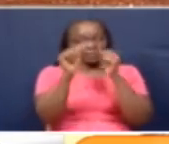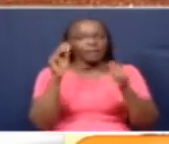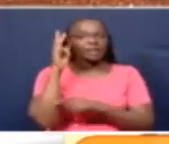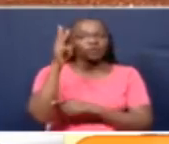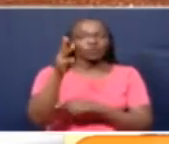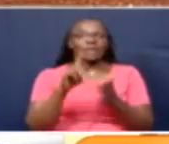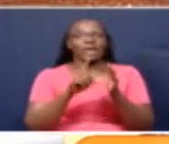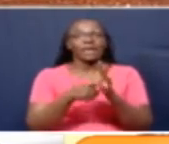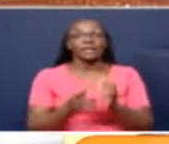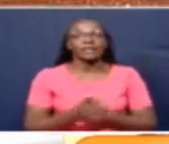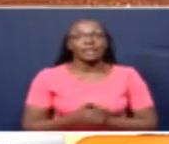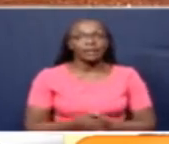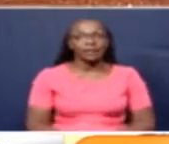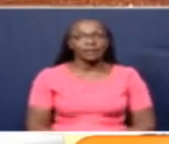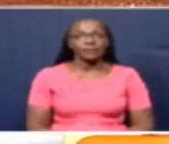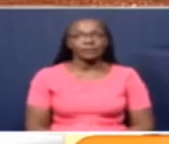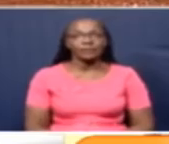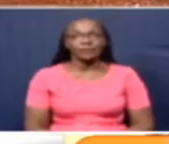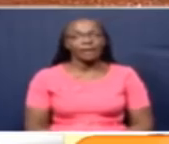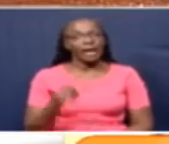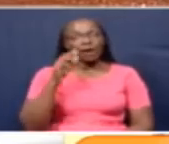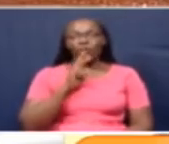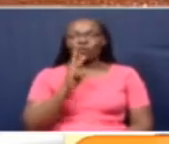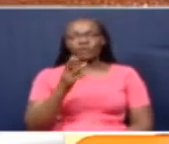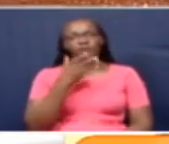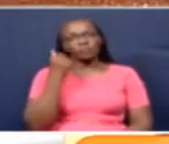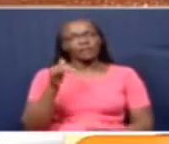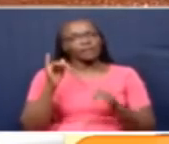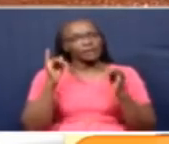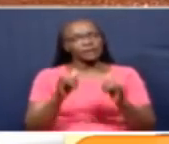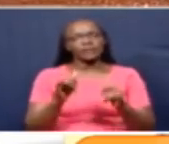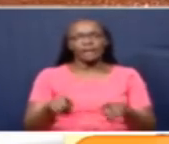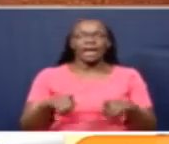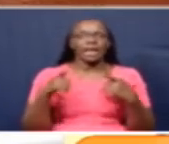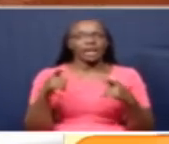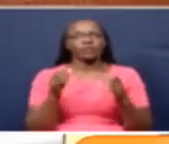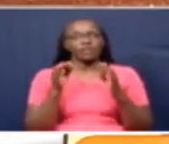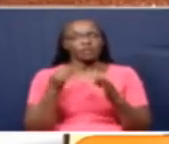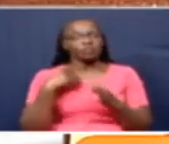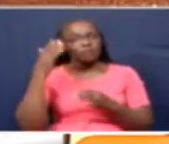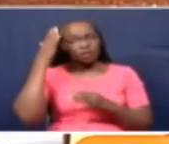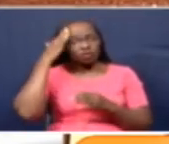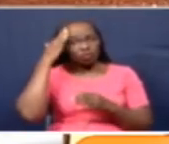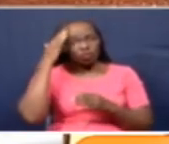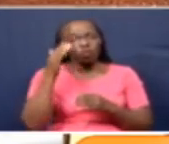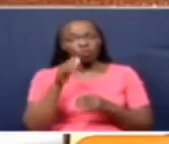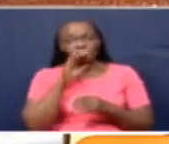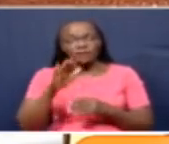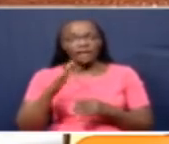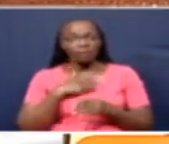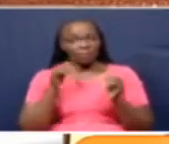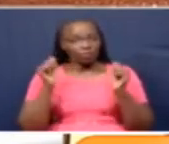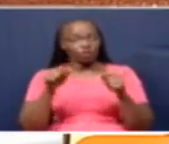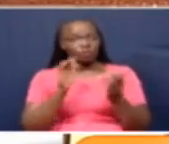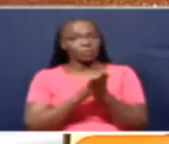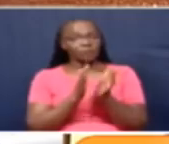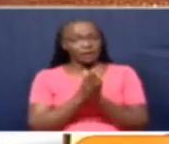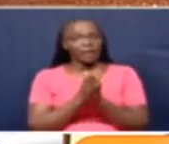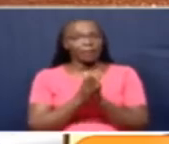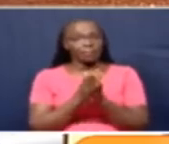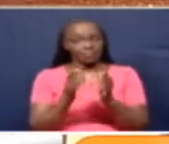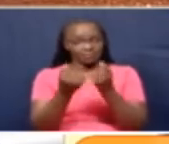alive. if I knew my son is going to be the president of America, I would have stayed alive by hook or by